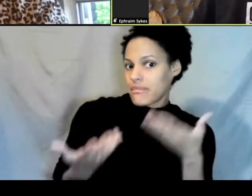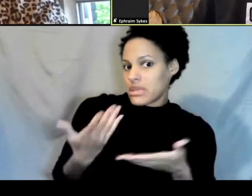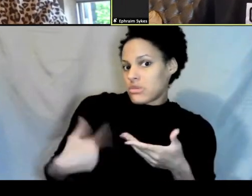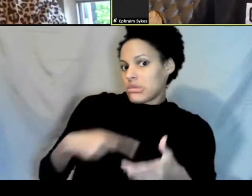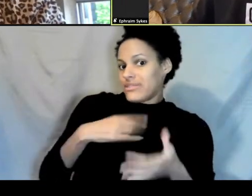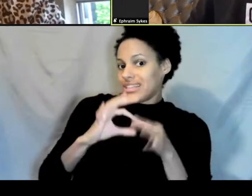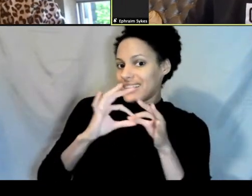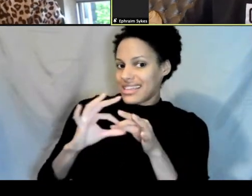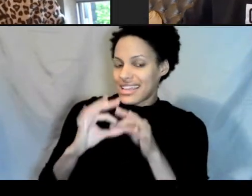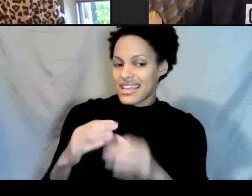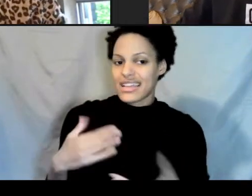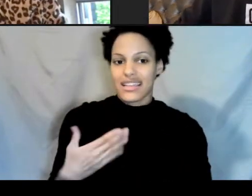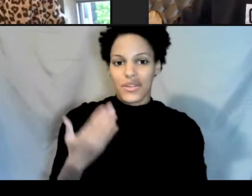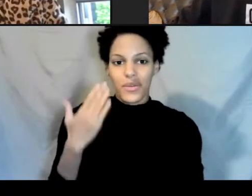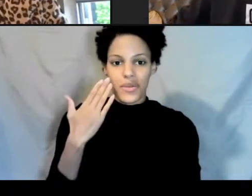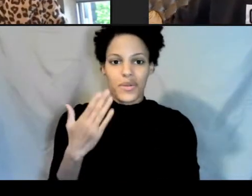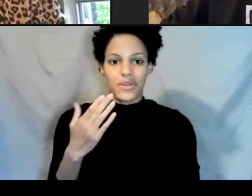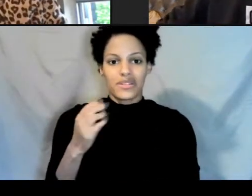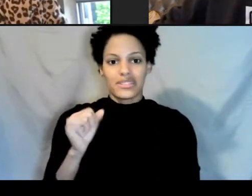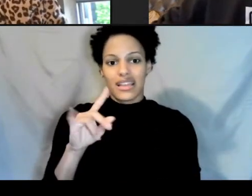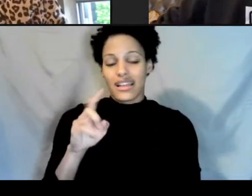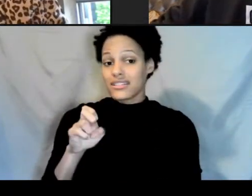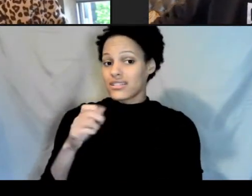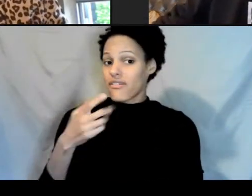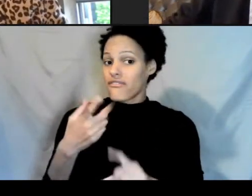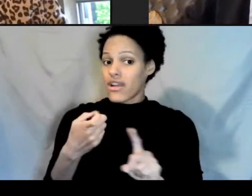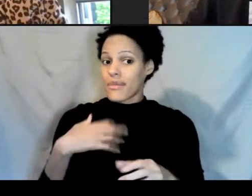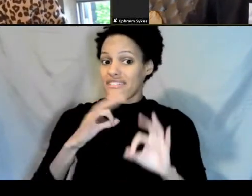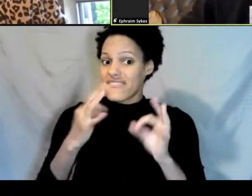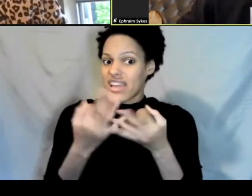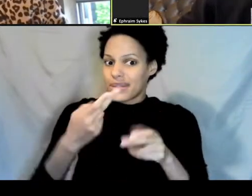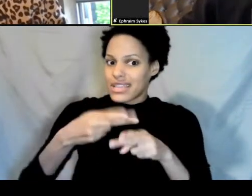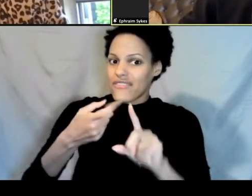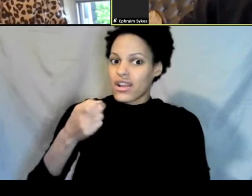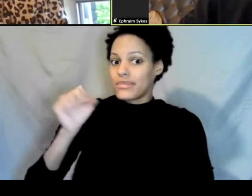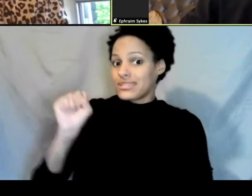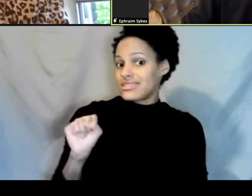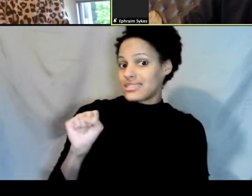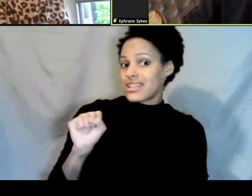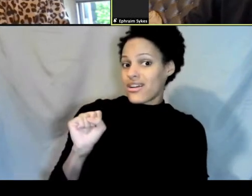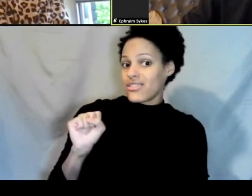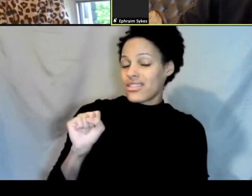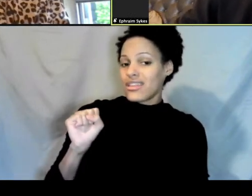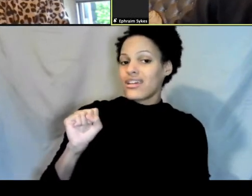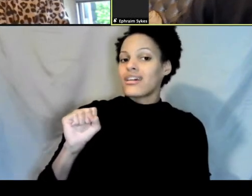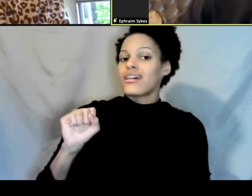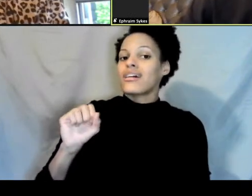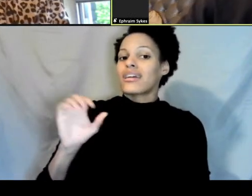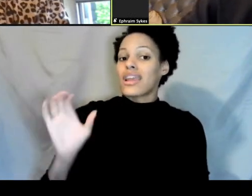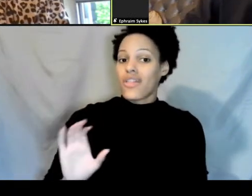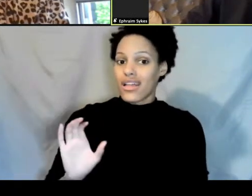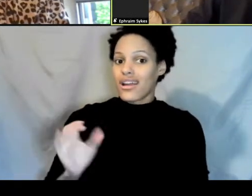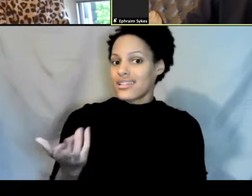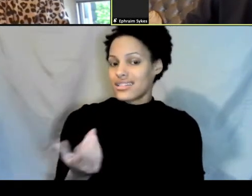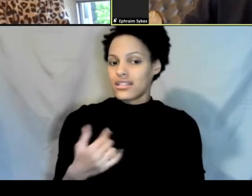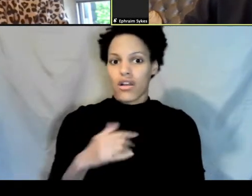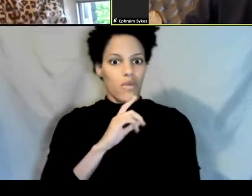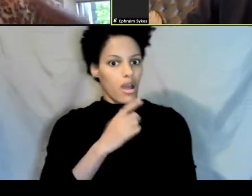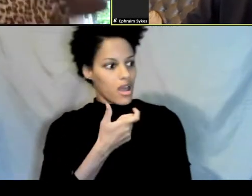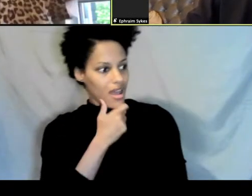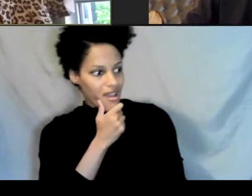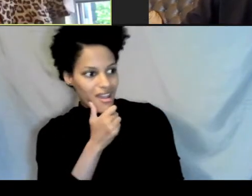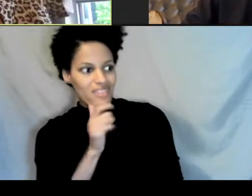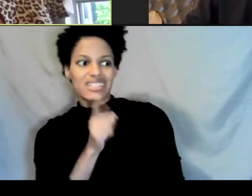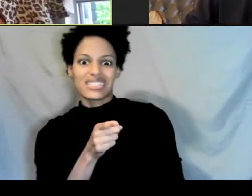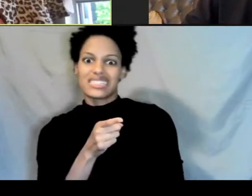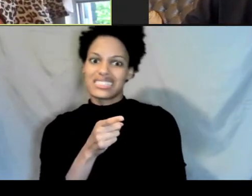from South Carolina. Come on now, let's figure this out. Oh, wow. All right. You know, they say a lot of Geechee people are related. Right here,